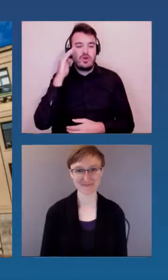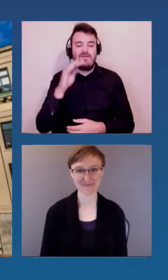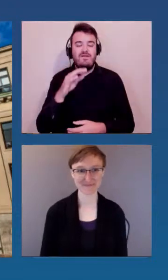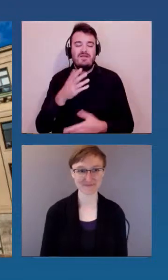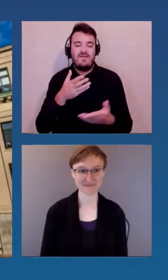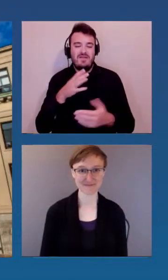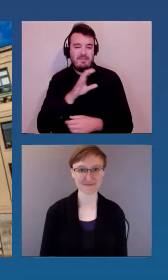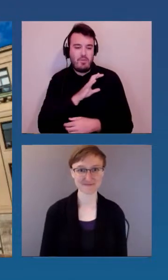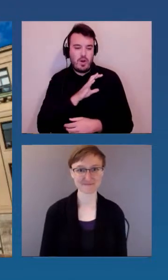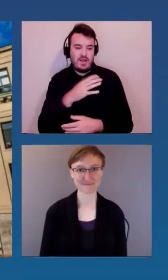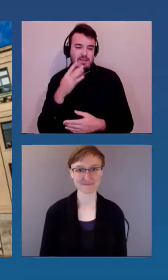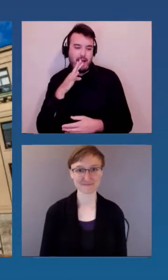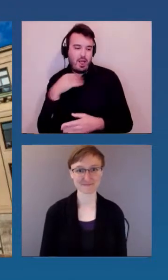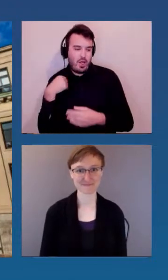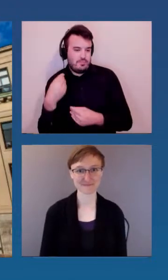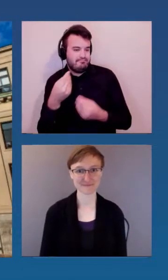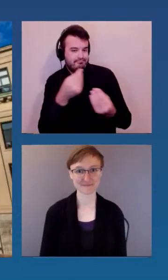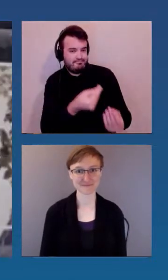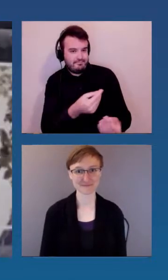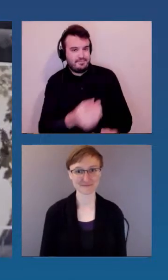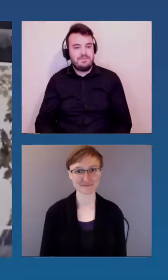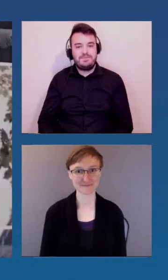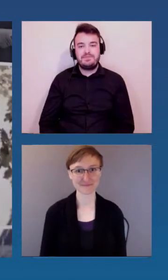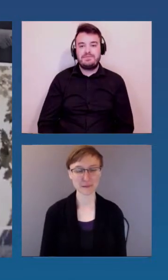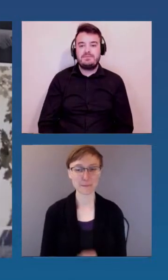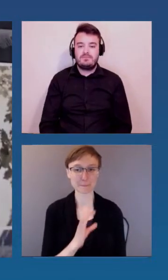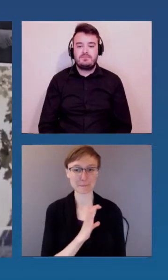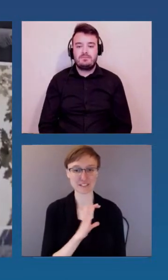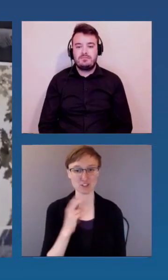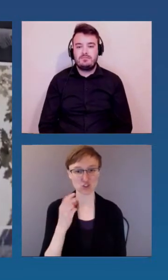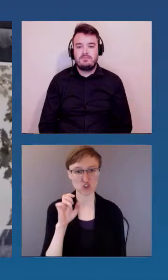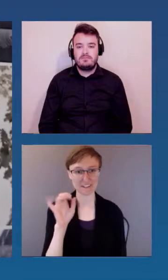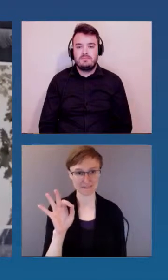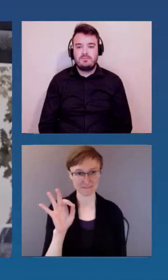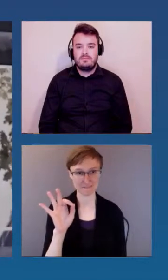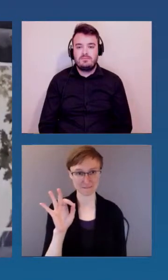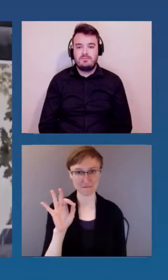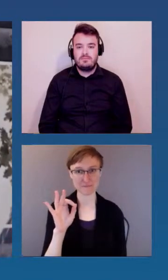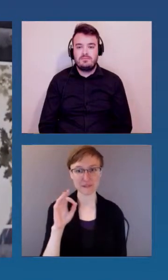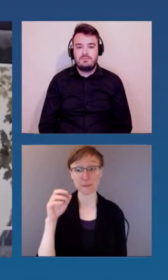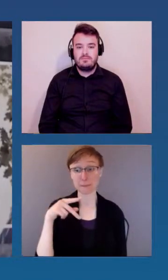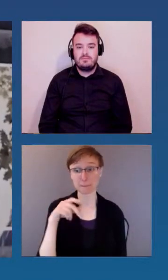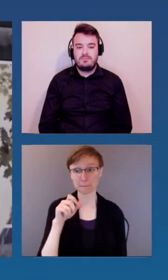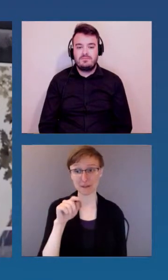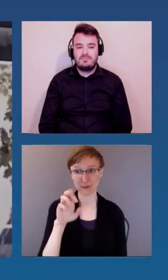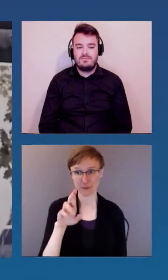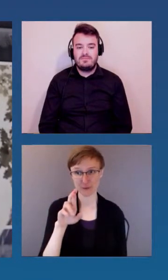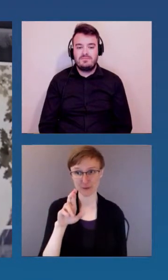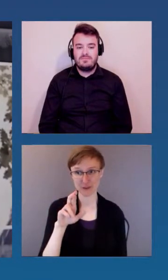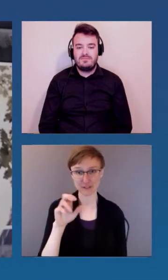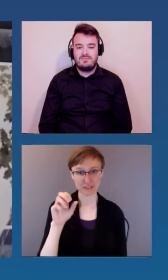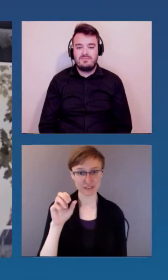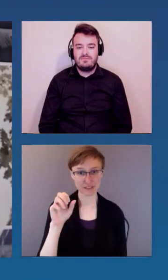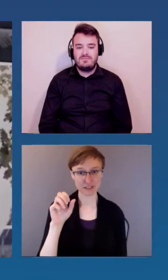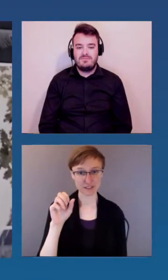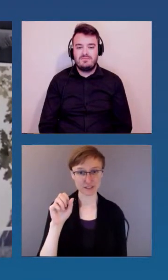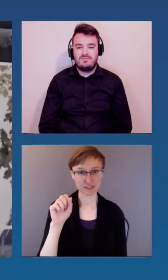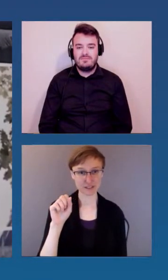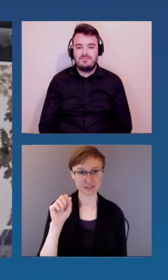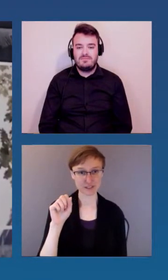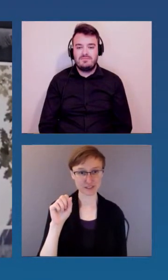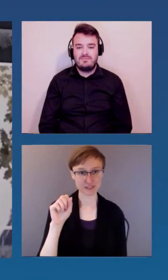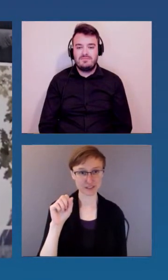Lisa and others have said, this will be a challenging year, but I'm confident that we can make it a rewarding one as long as we continue